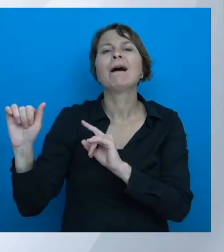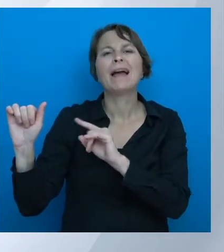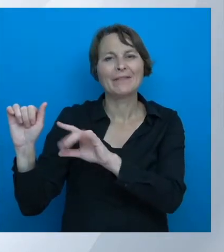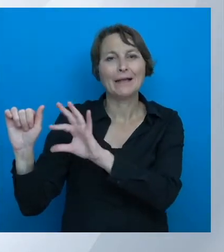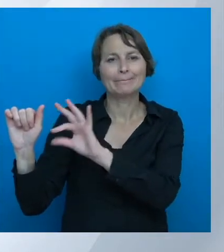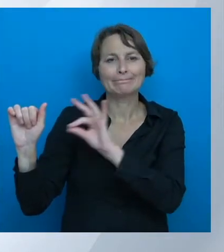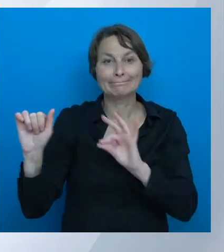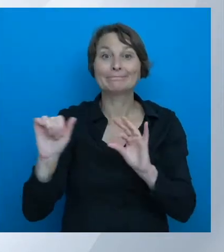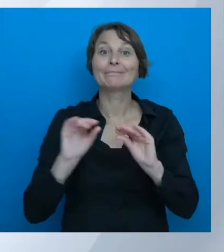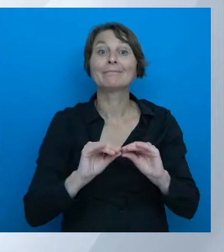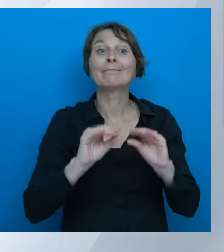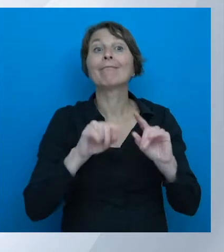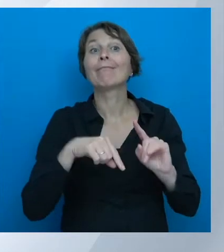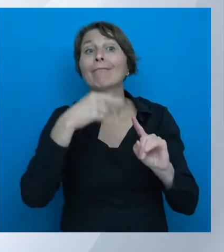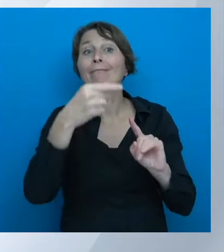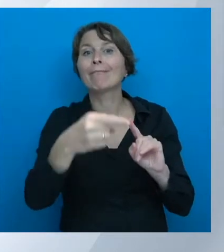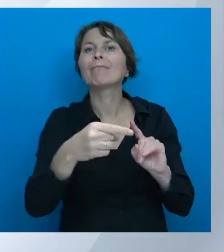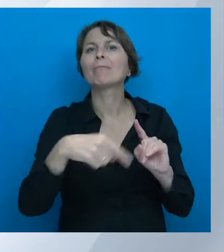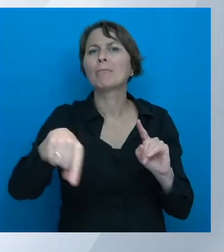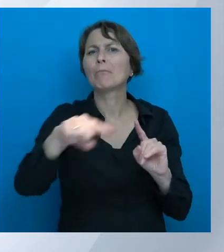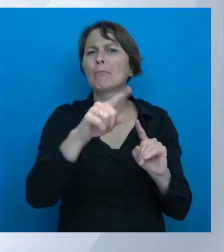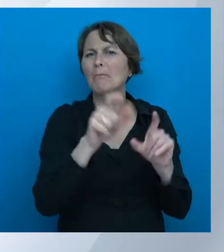the future.